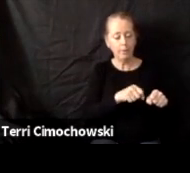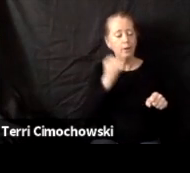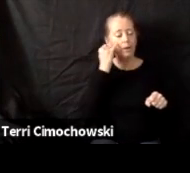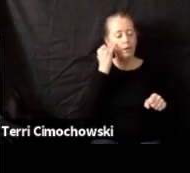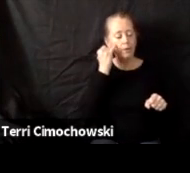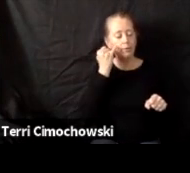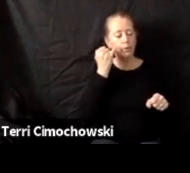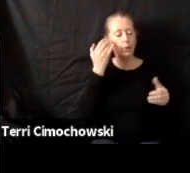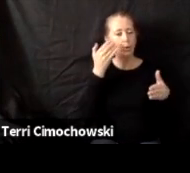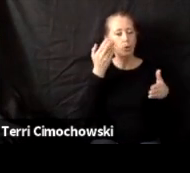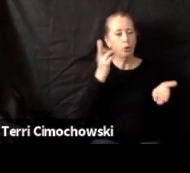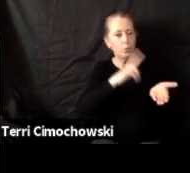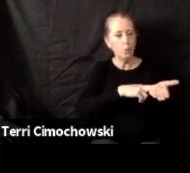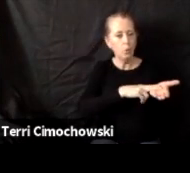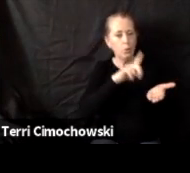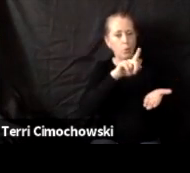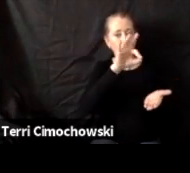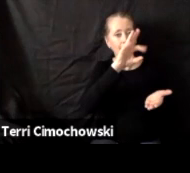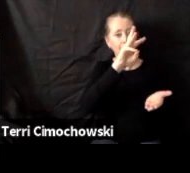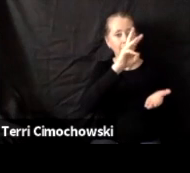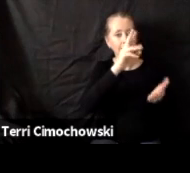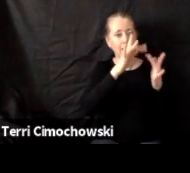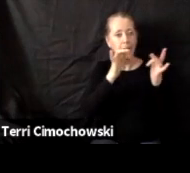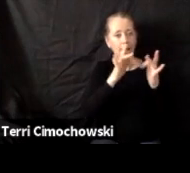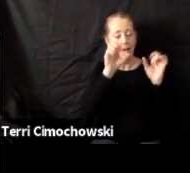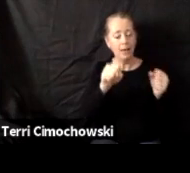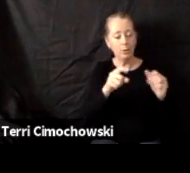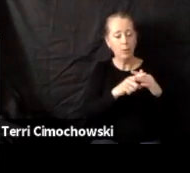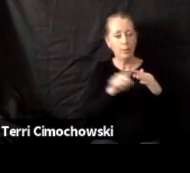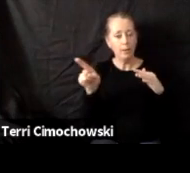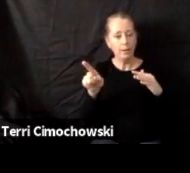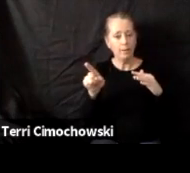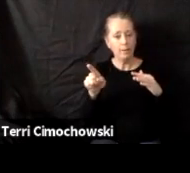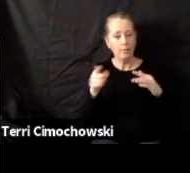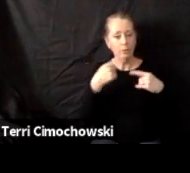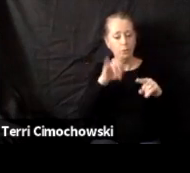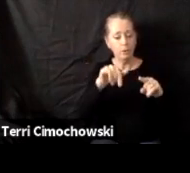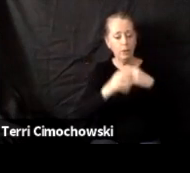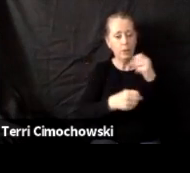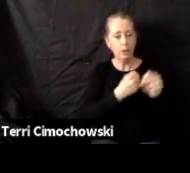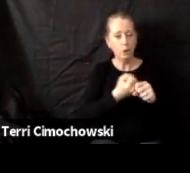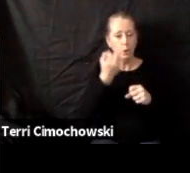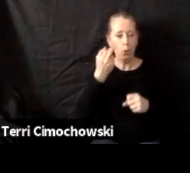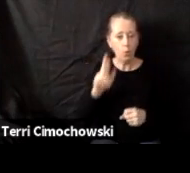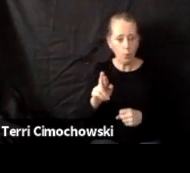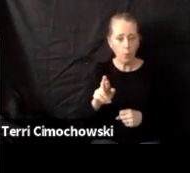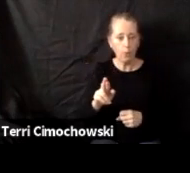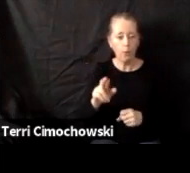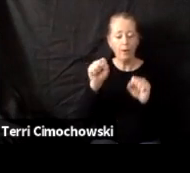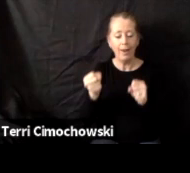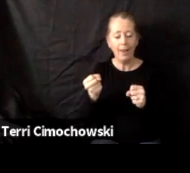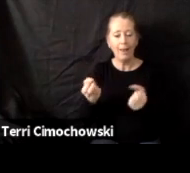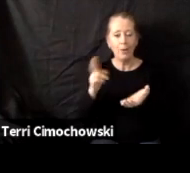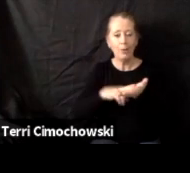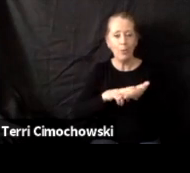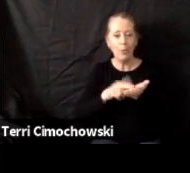in 196 online right now, can they leave at any point during the year, or can they enroll at any